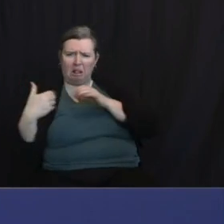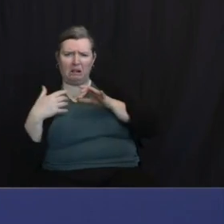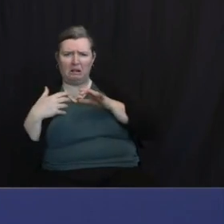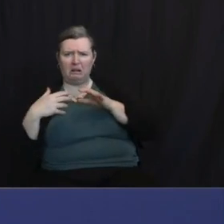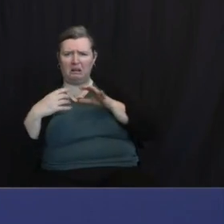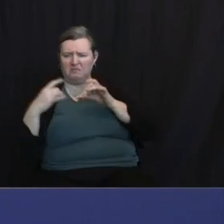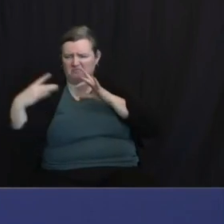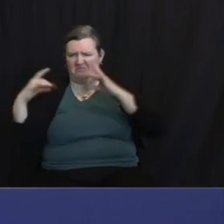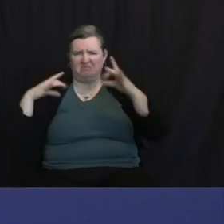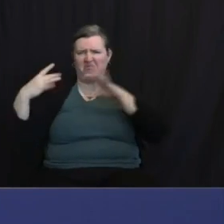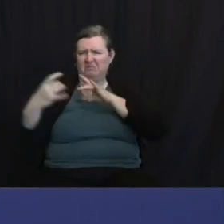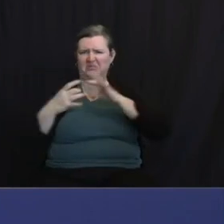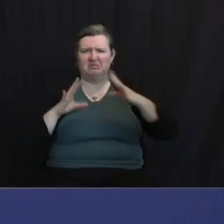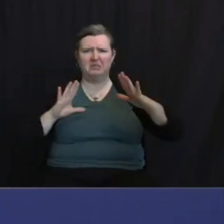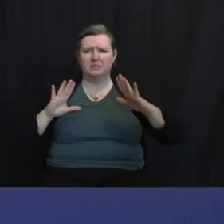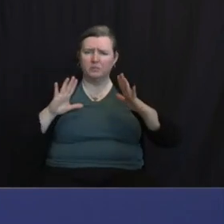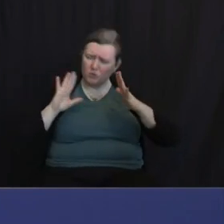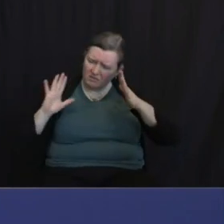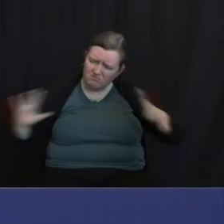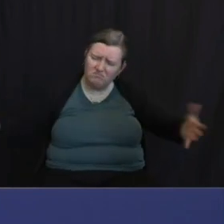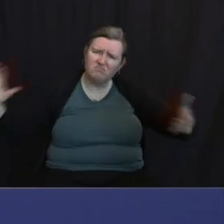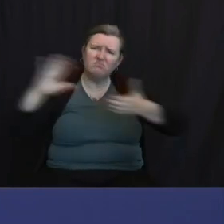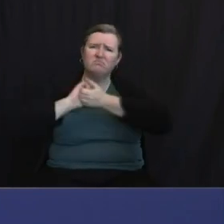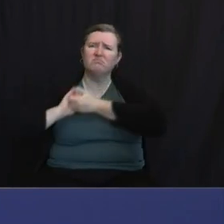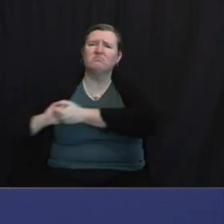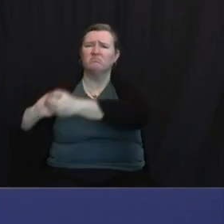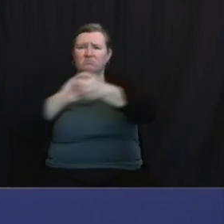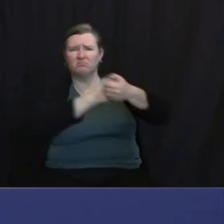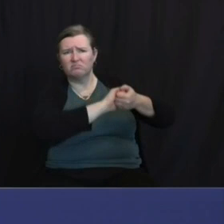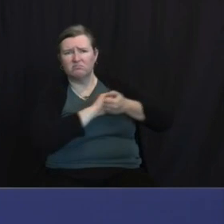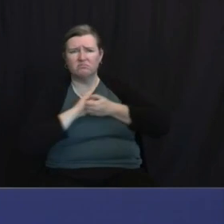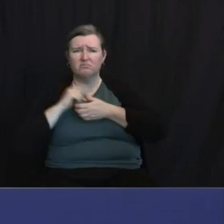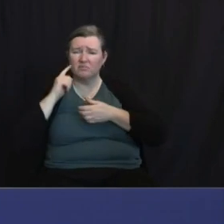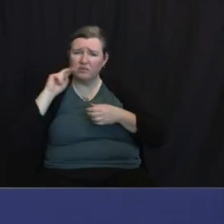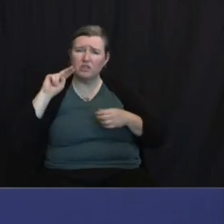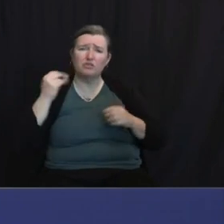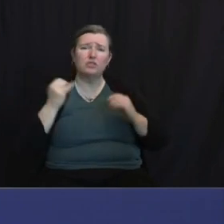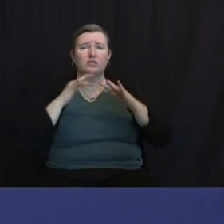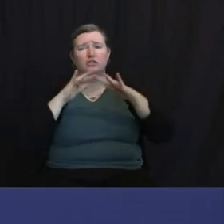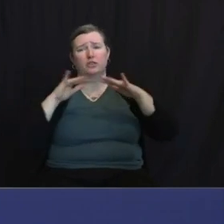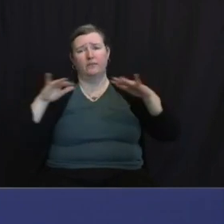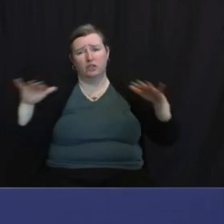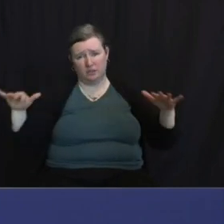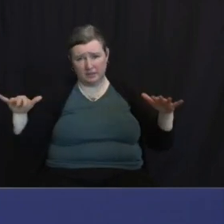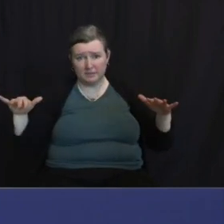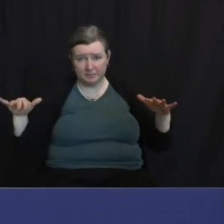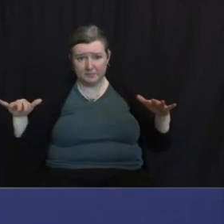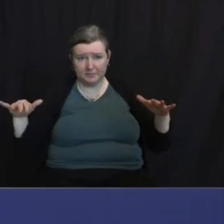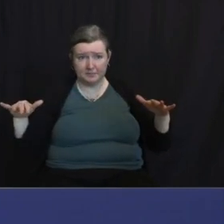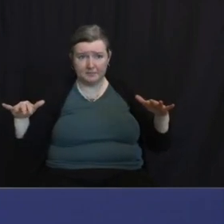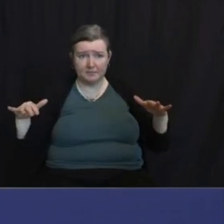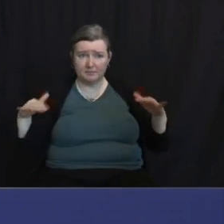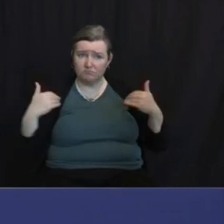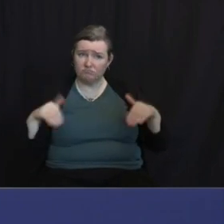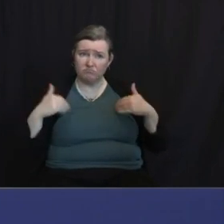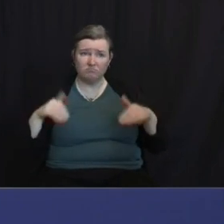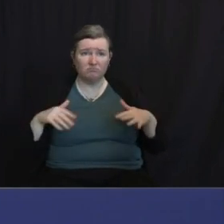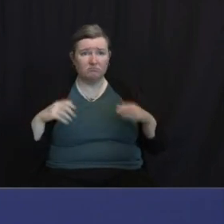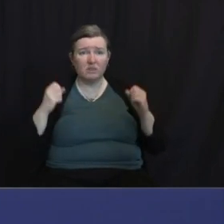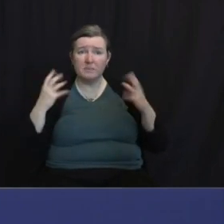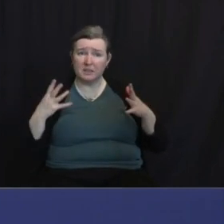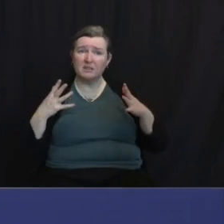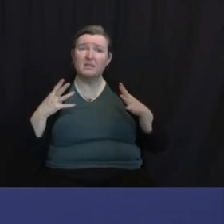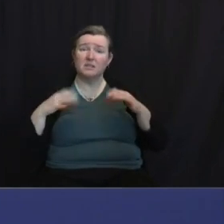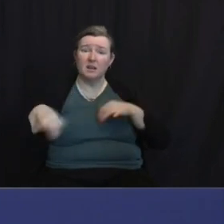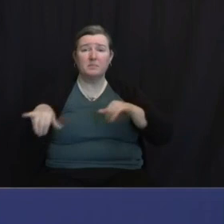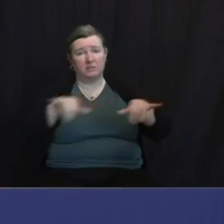all in this together. We may be the most diverse state in America, but we have overwhelmingly more things in common than